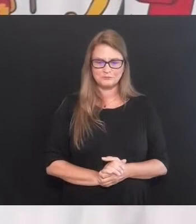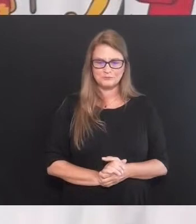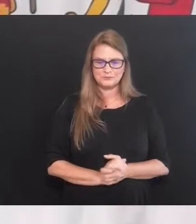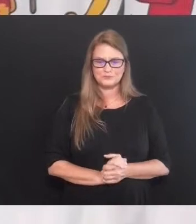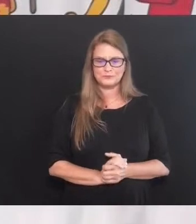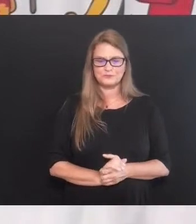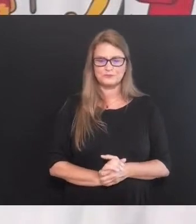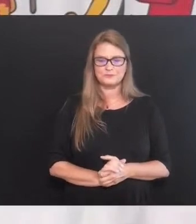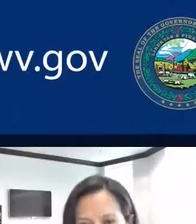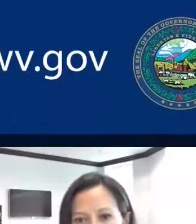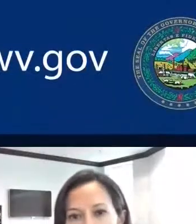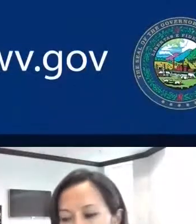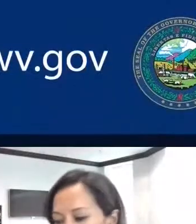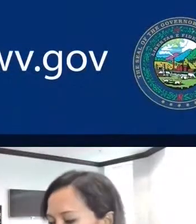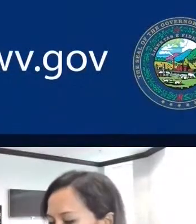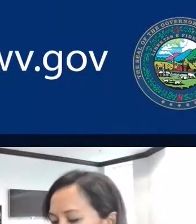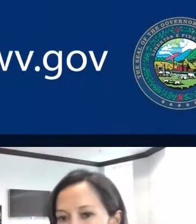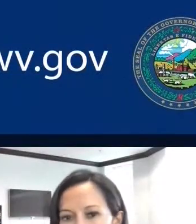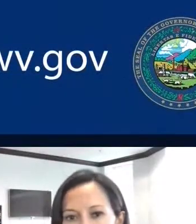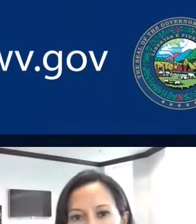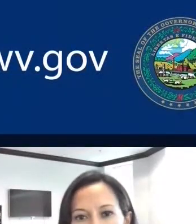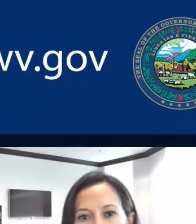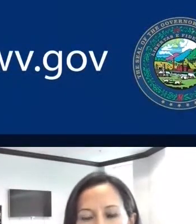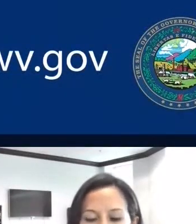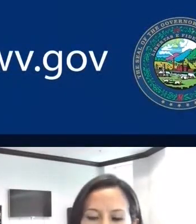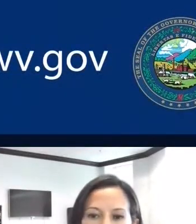All right, thanks, Kenny. Next to Paul Mullen with WCBC.